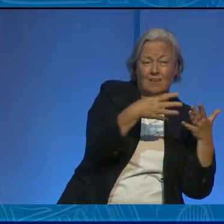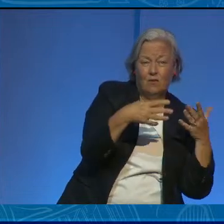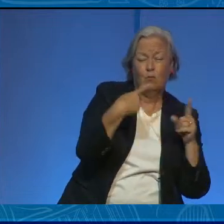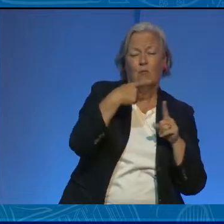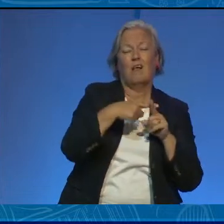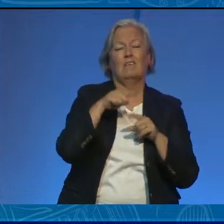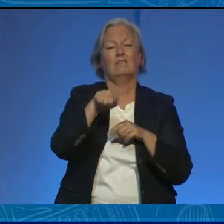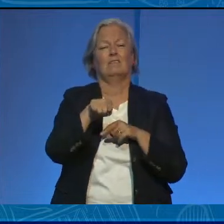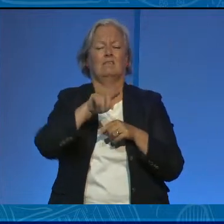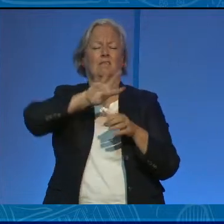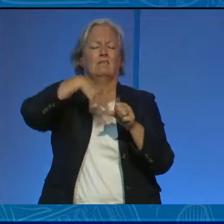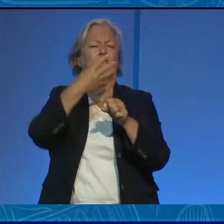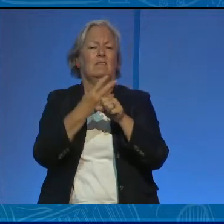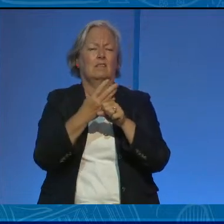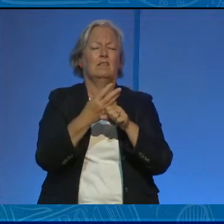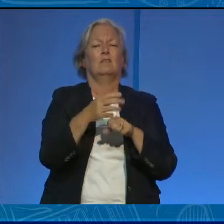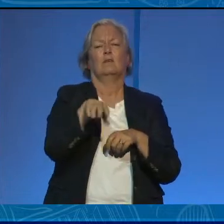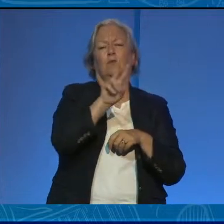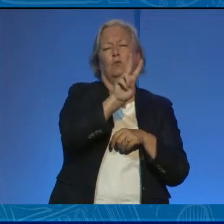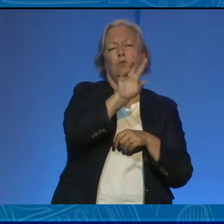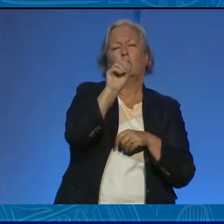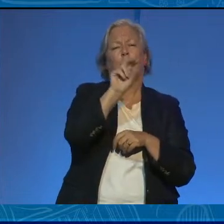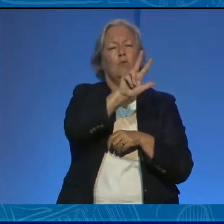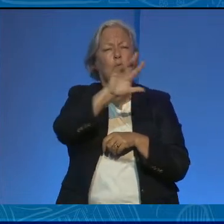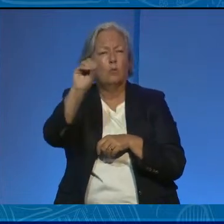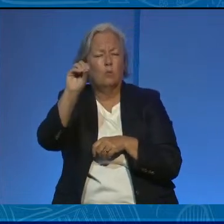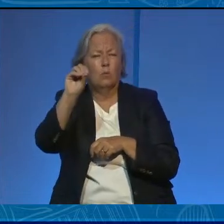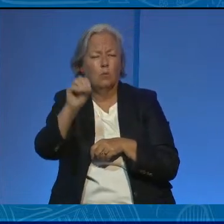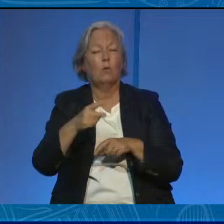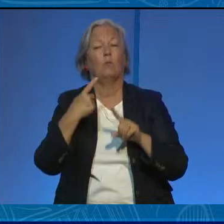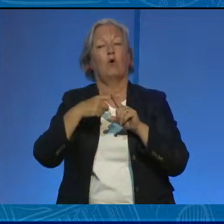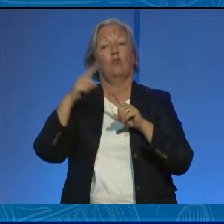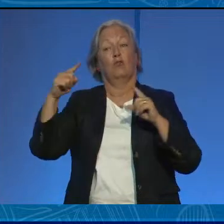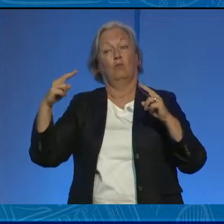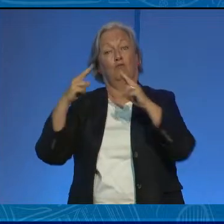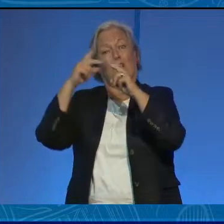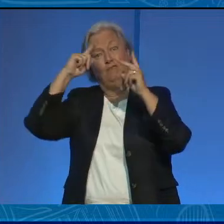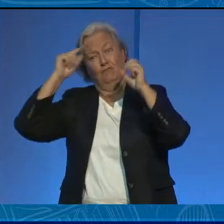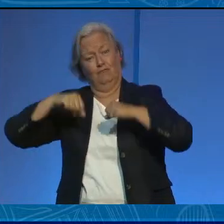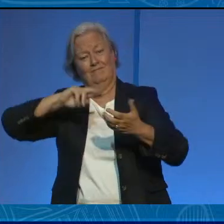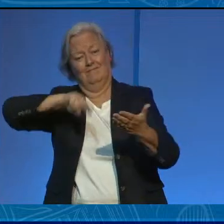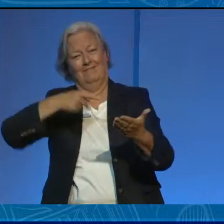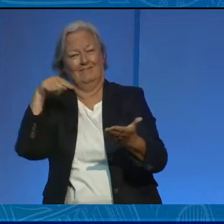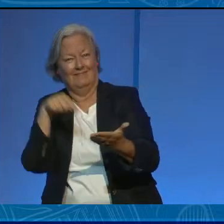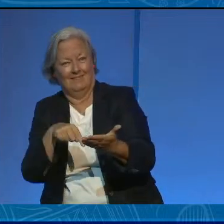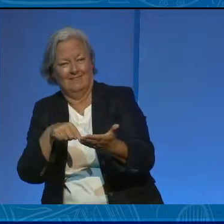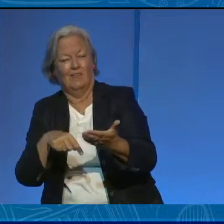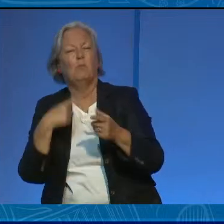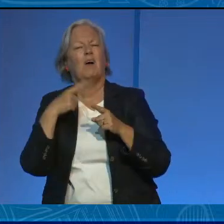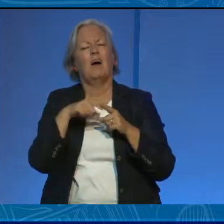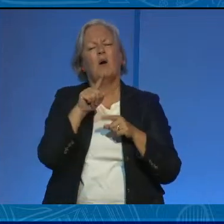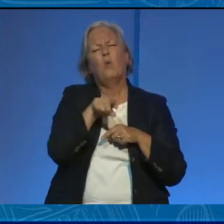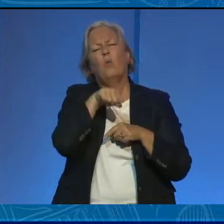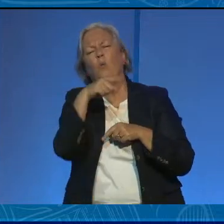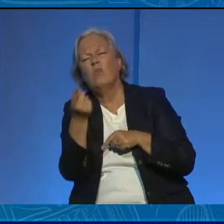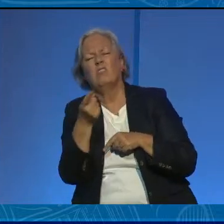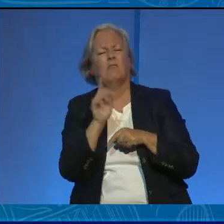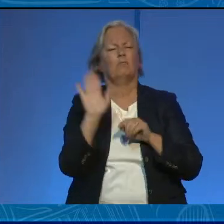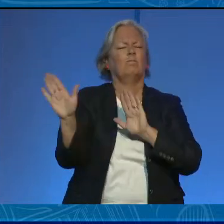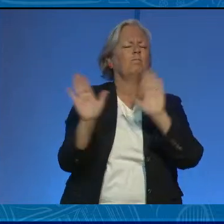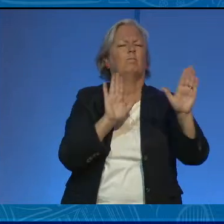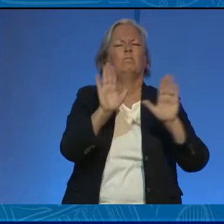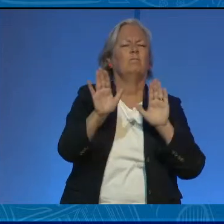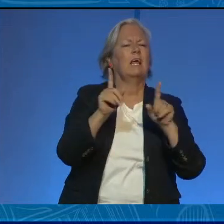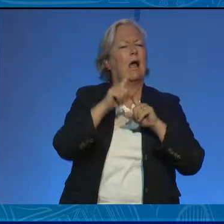Agenda for Sustainable Development, the Paris Agreement, and other relevant intergovernmental